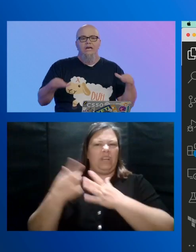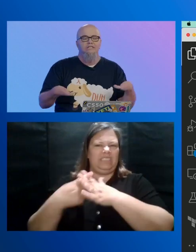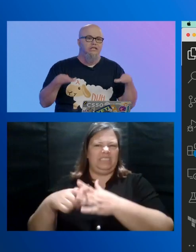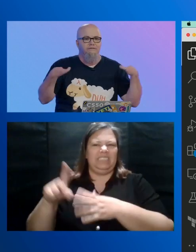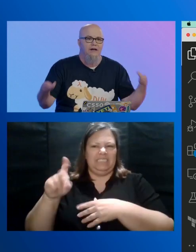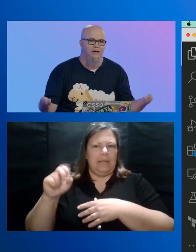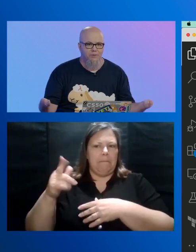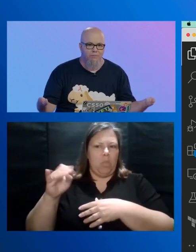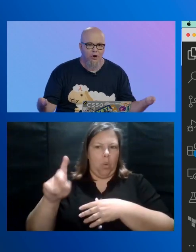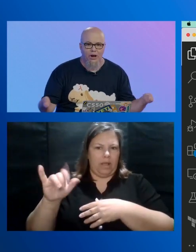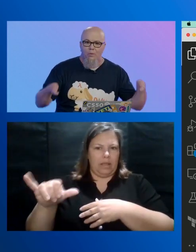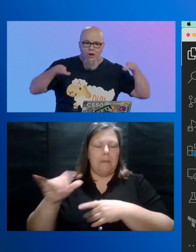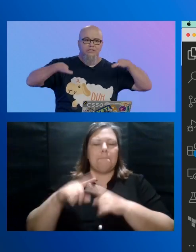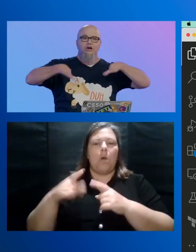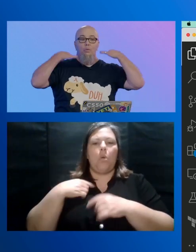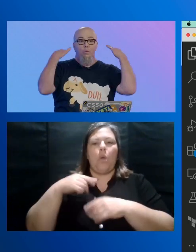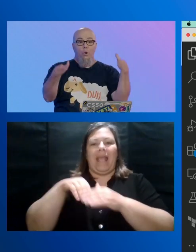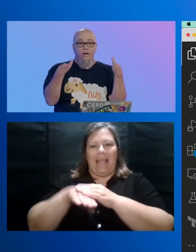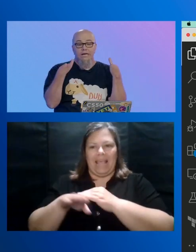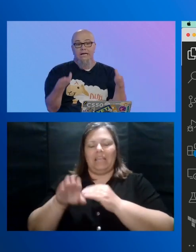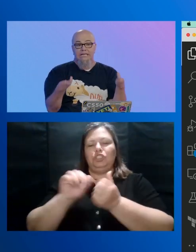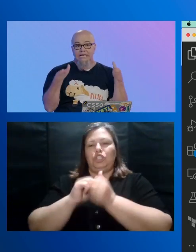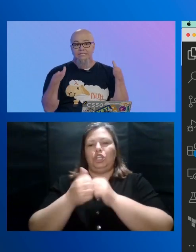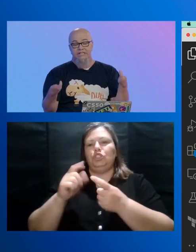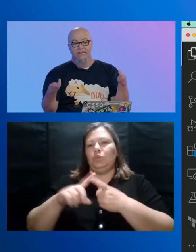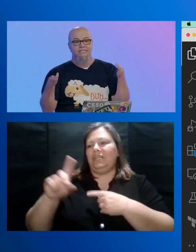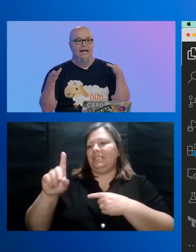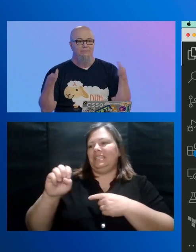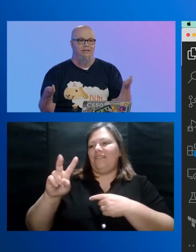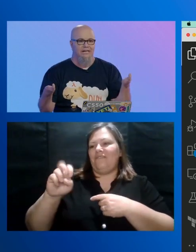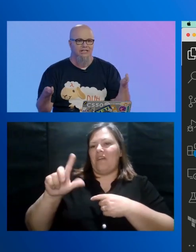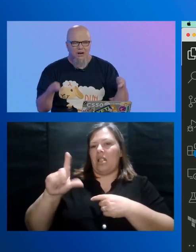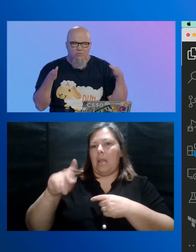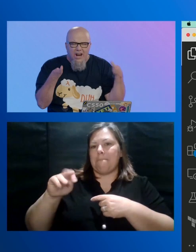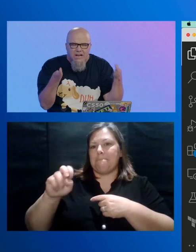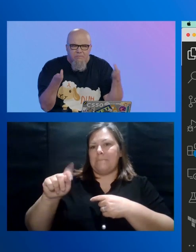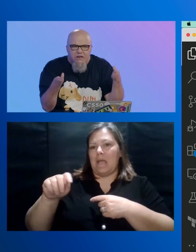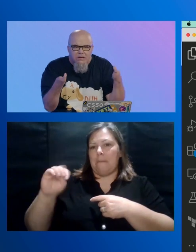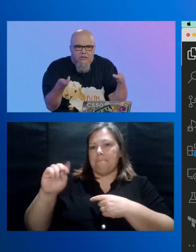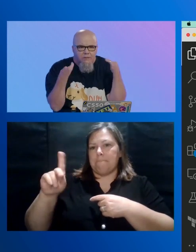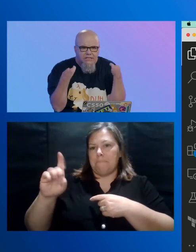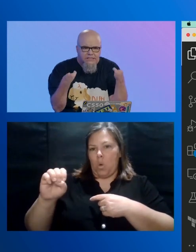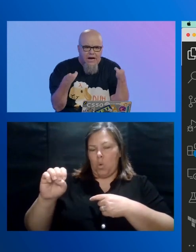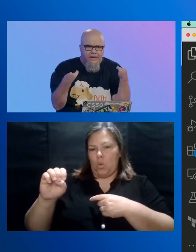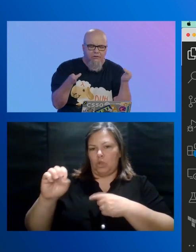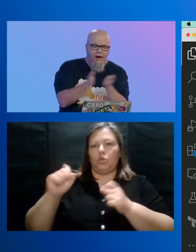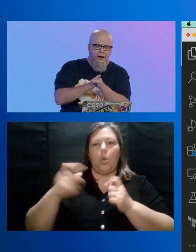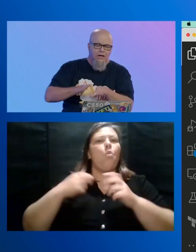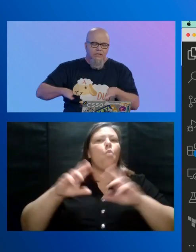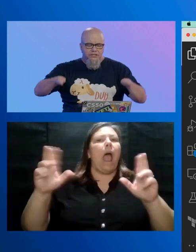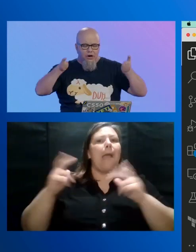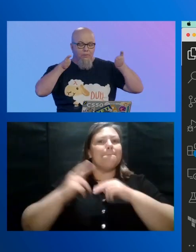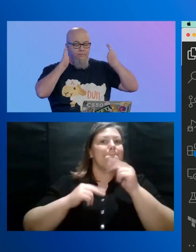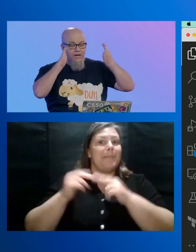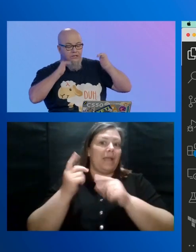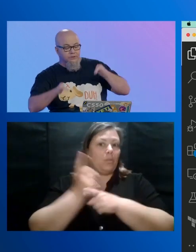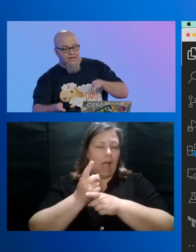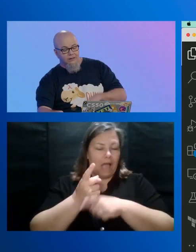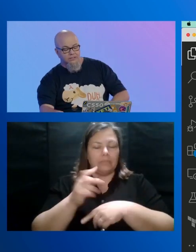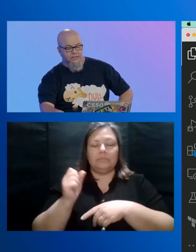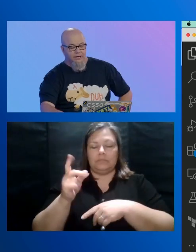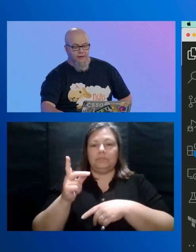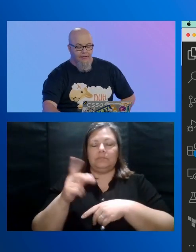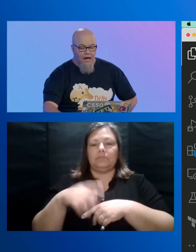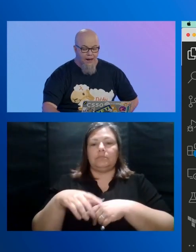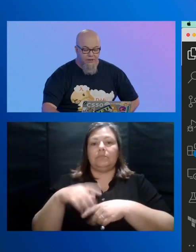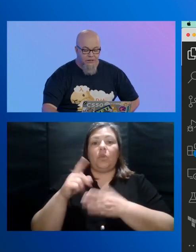go into development mode. I want to start working against this application. I'm ready to build. I'm excited, right? So here's what that